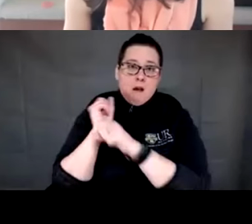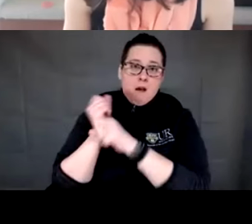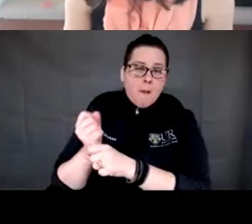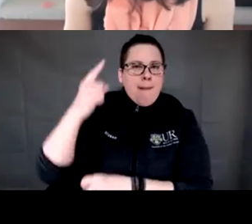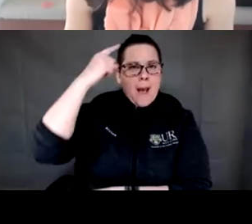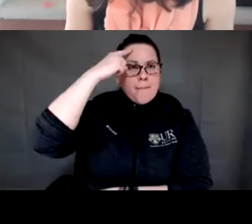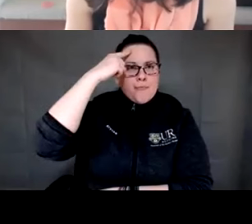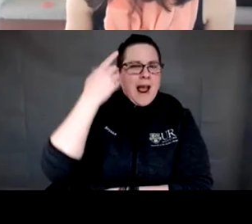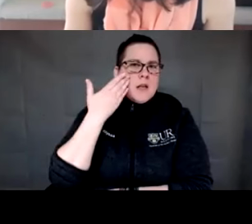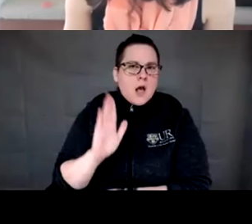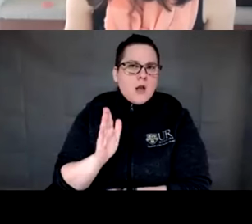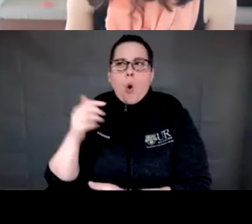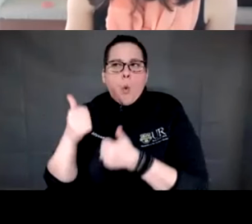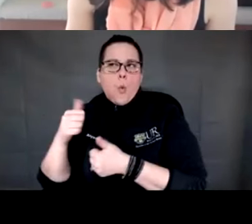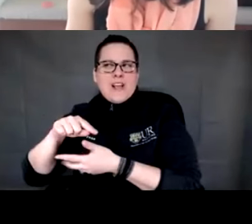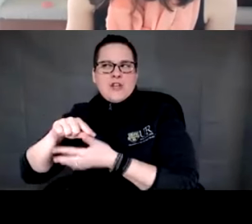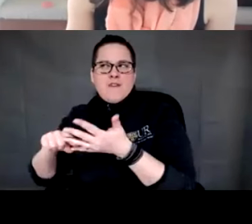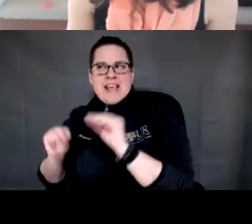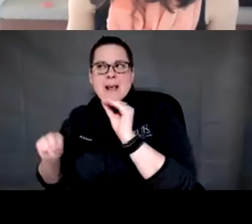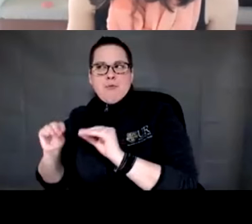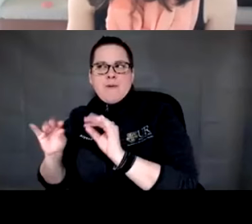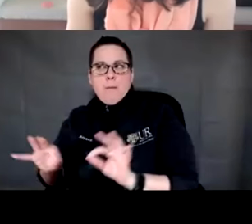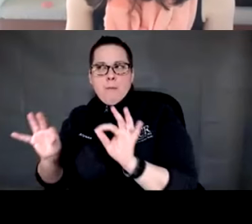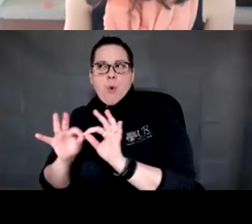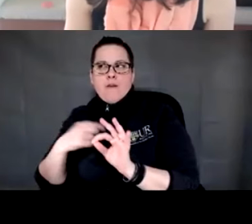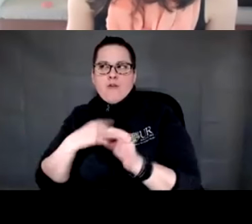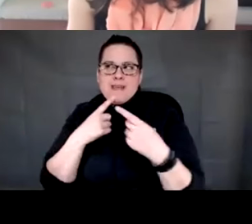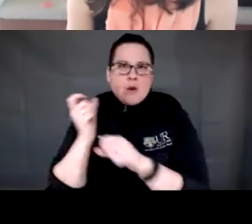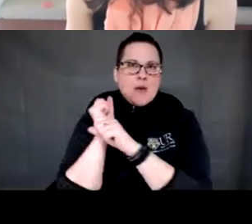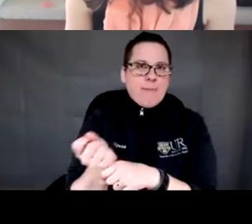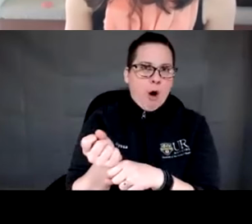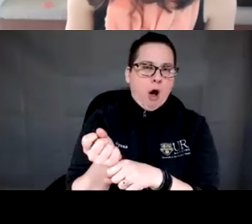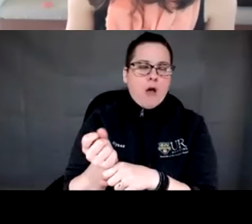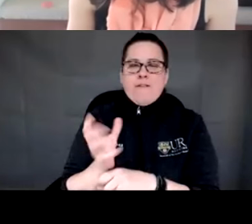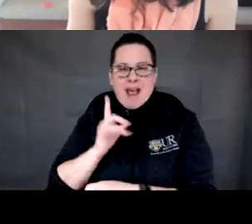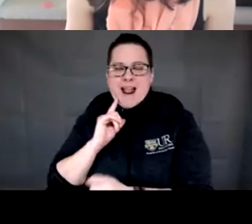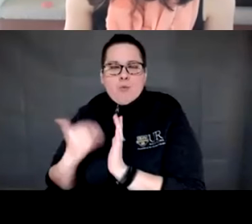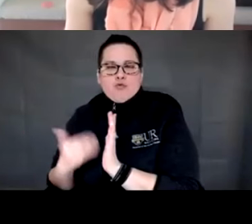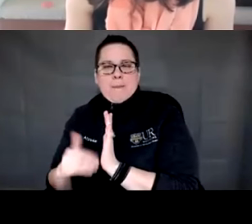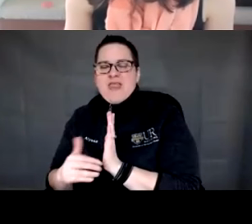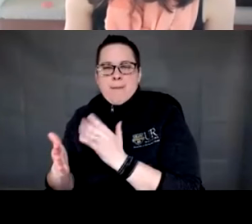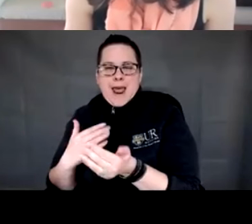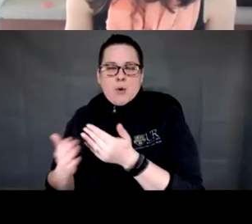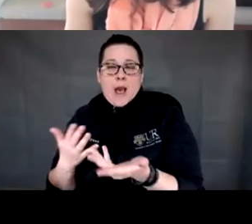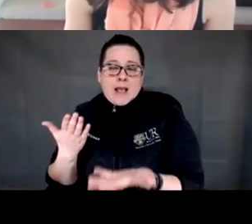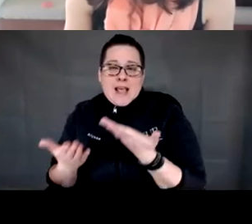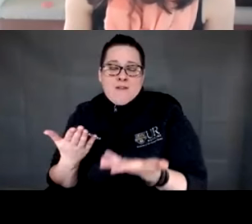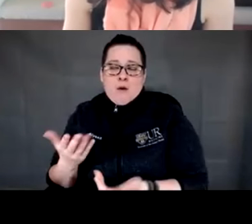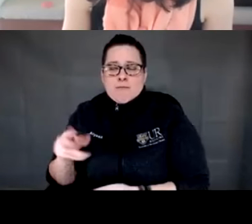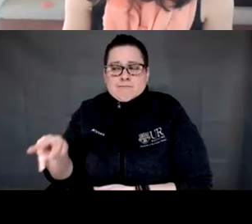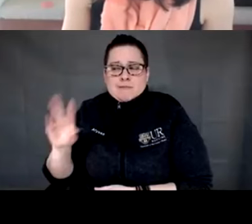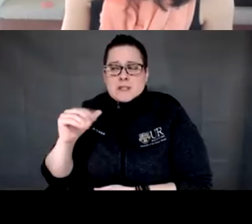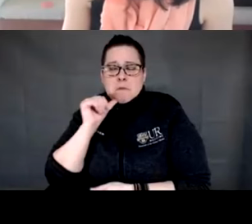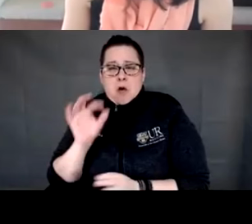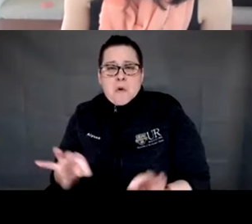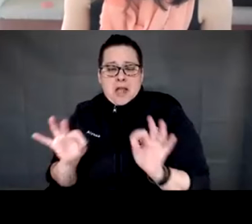doesn't necessarily know which of the preceding moments were critical for that success. And so many of them are reinforced, even ones that seem like they're probably not